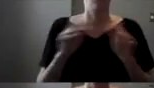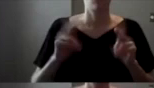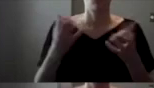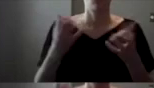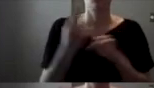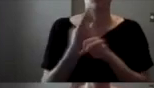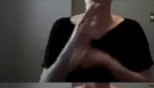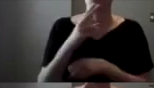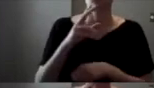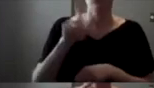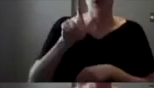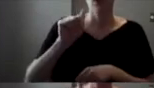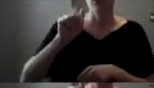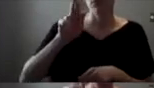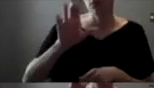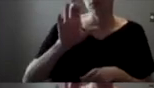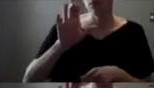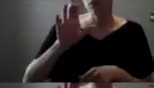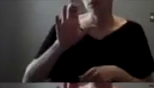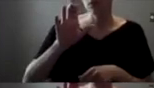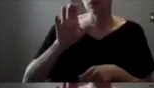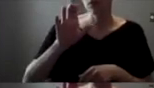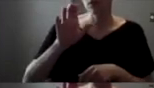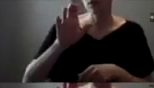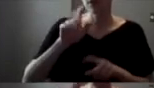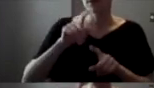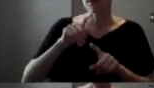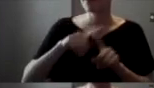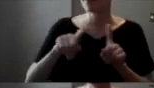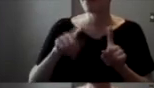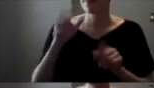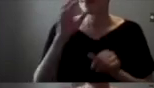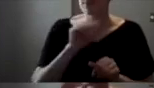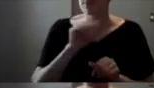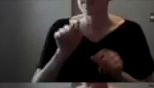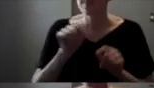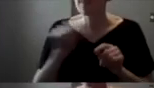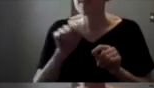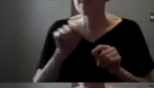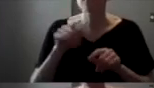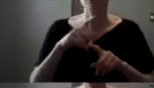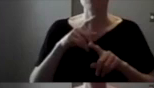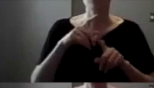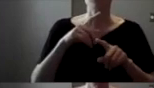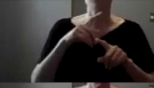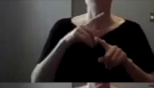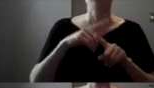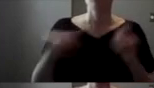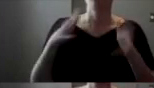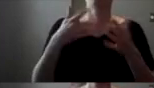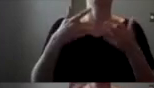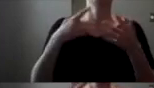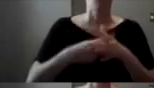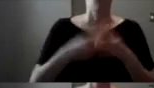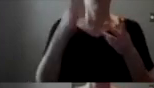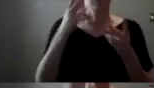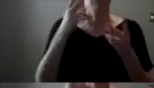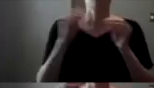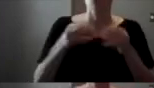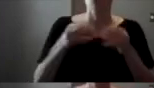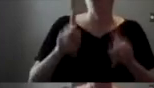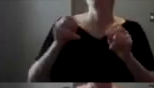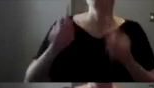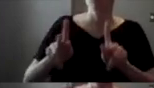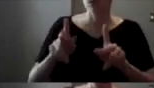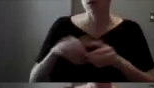currently being driven by implants. But you're also beginning to see opportunities, especially through the use of the hormonal IUD